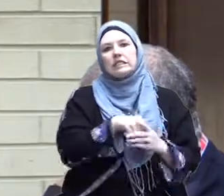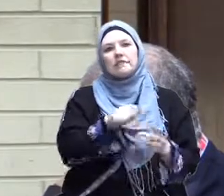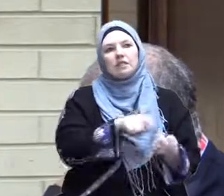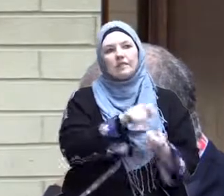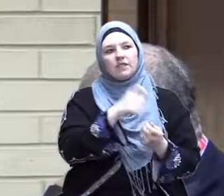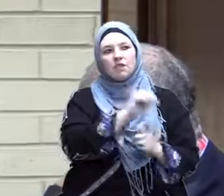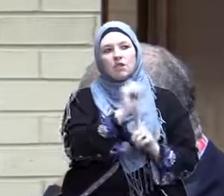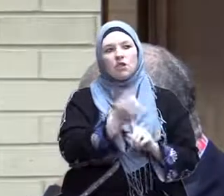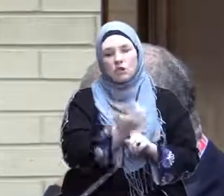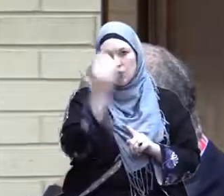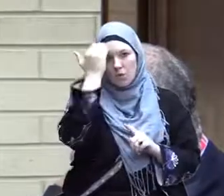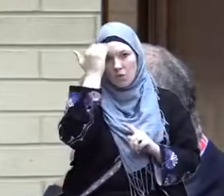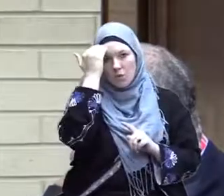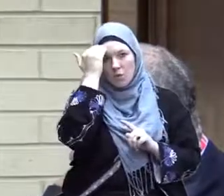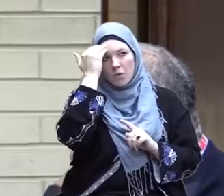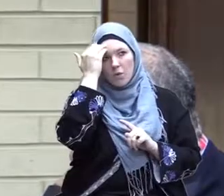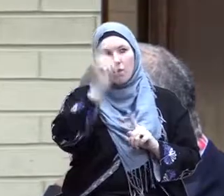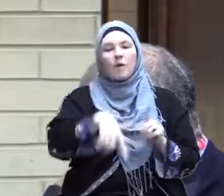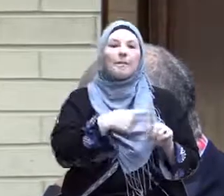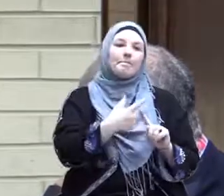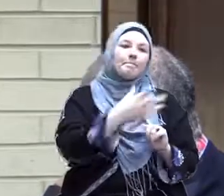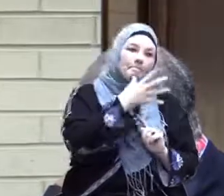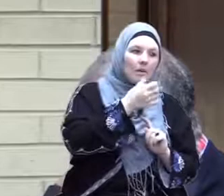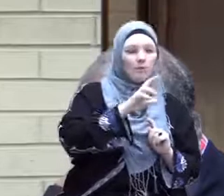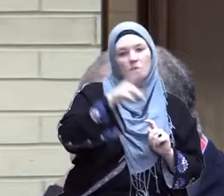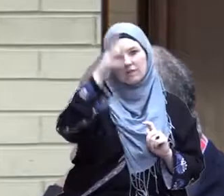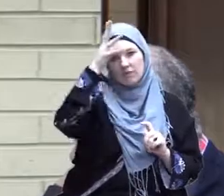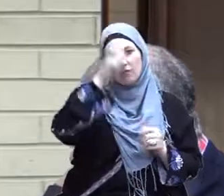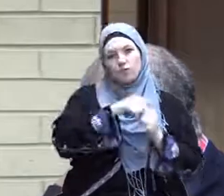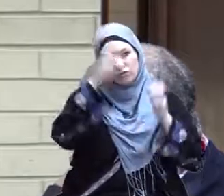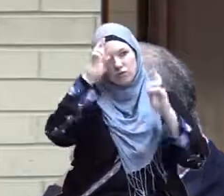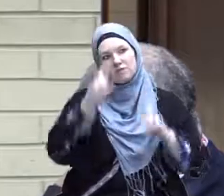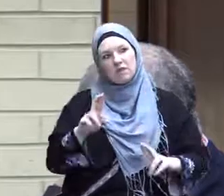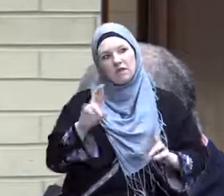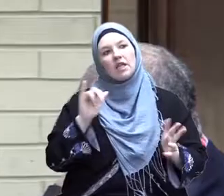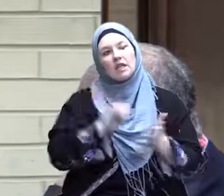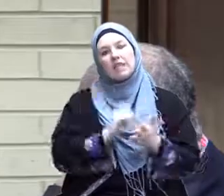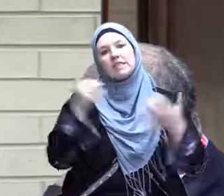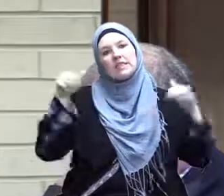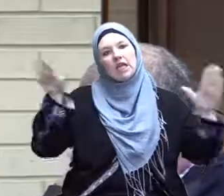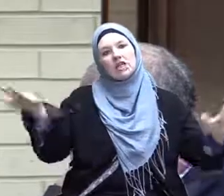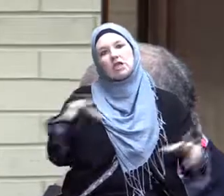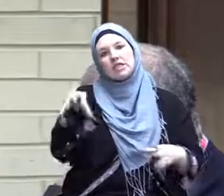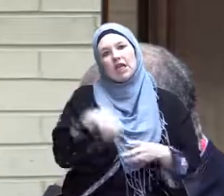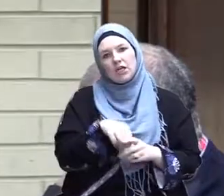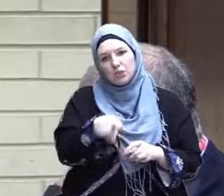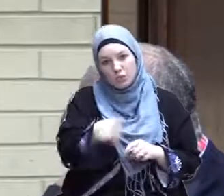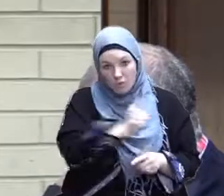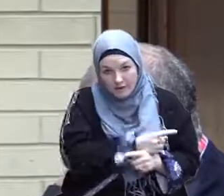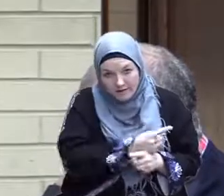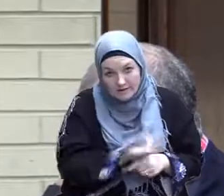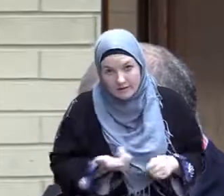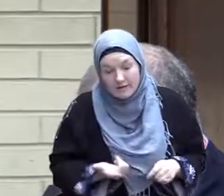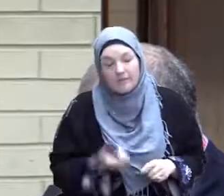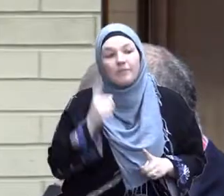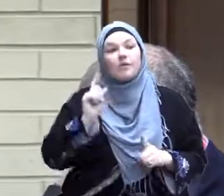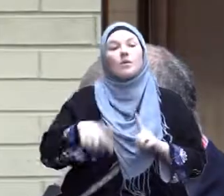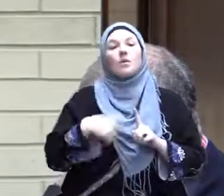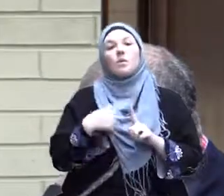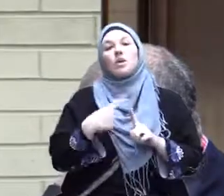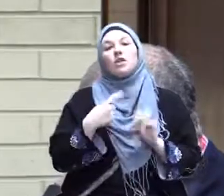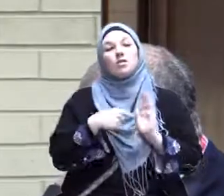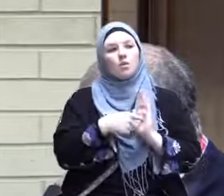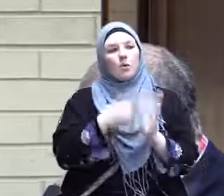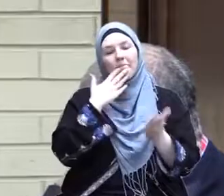situations. You know, when you're treating your mom or dad with respect, that is the angel inside you, right? And when you treat